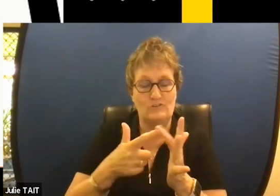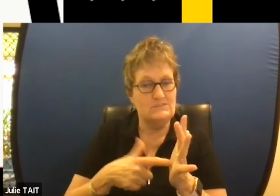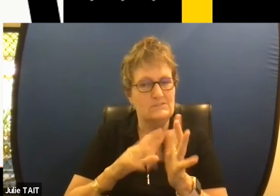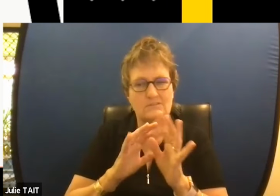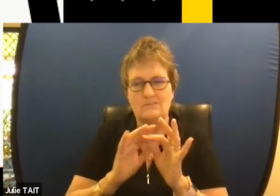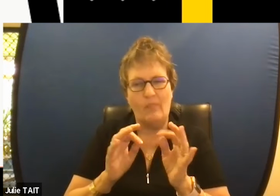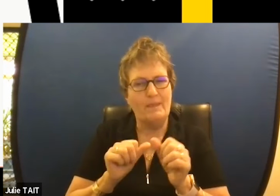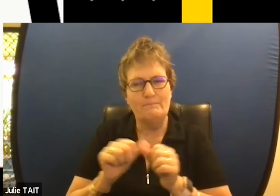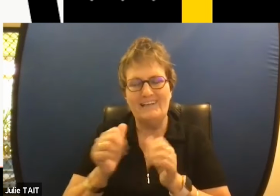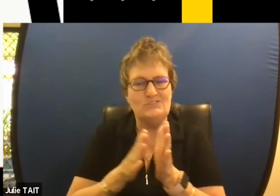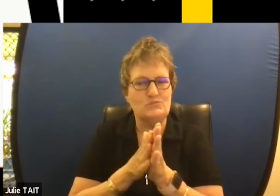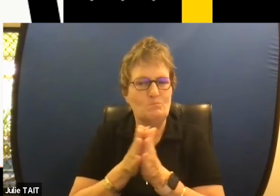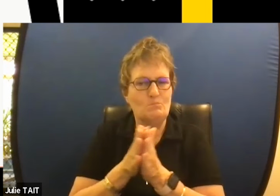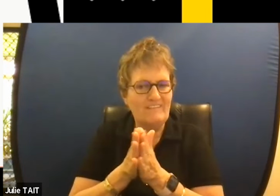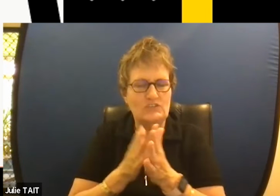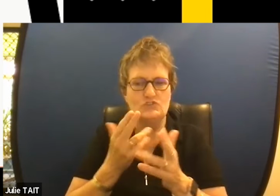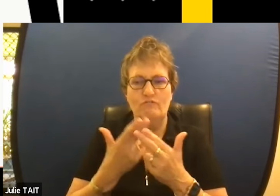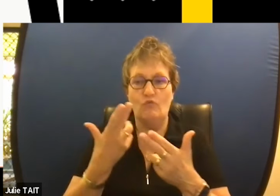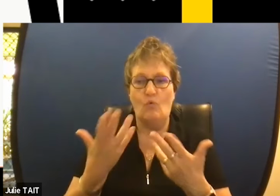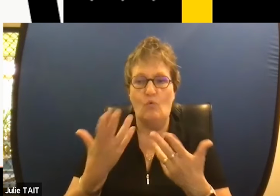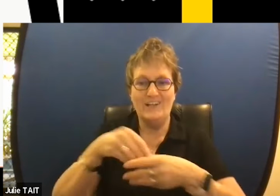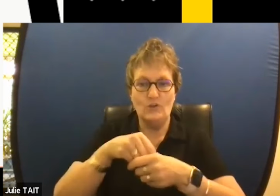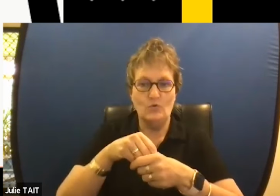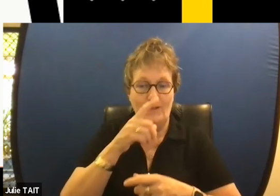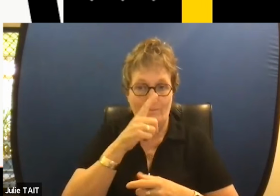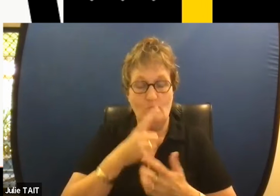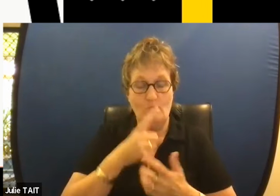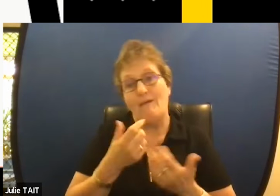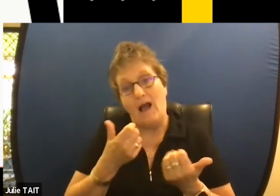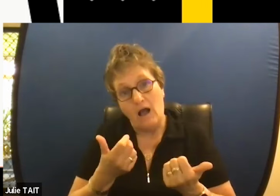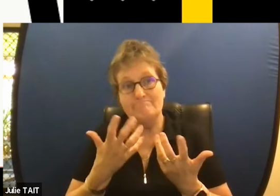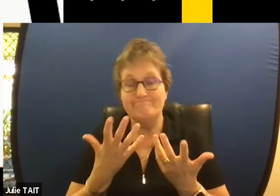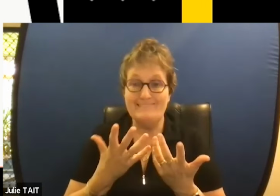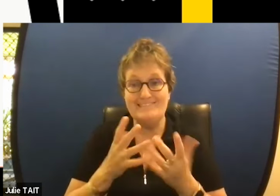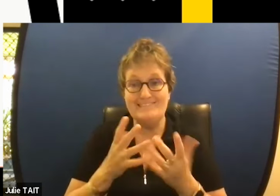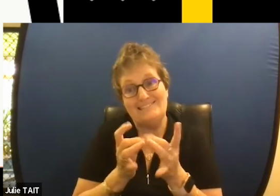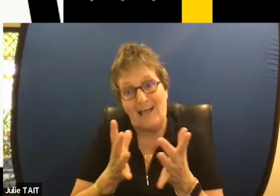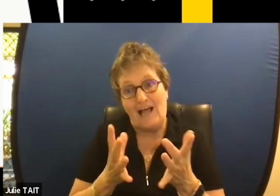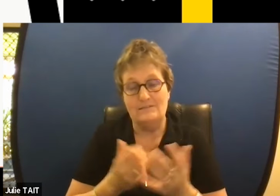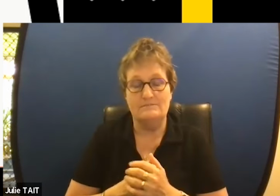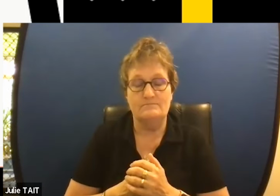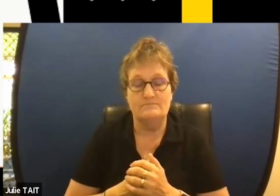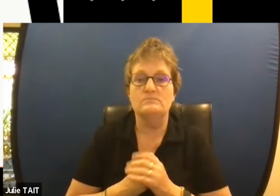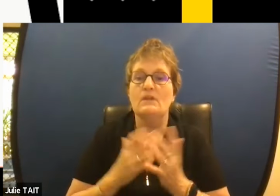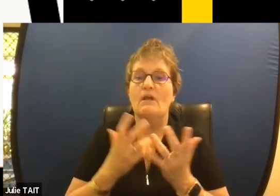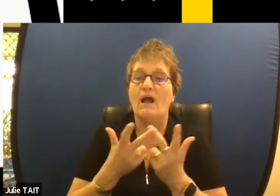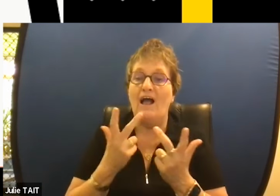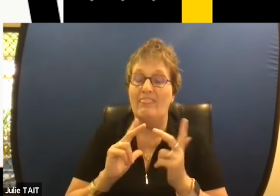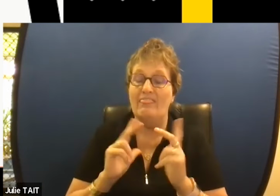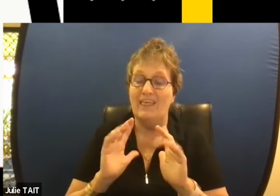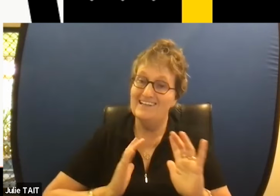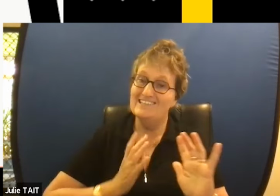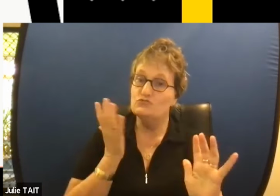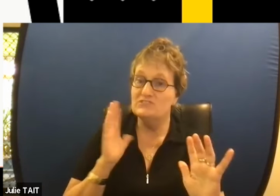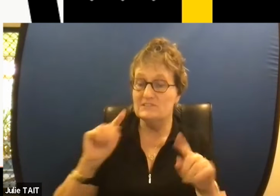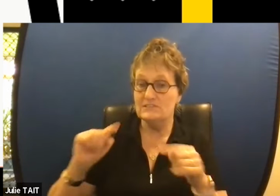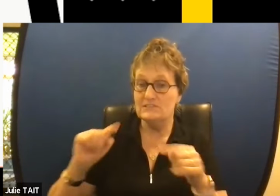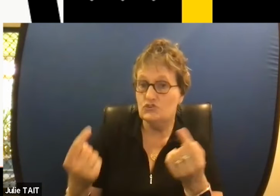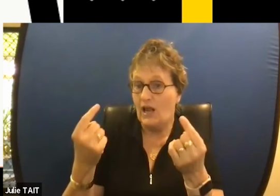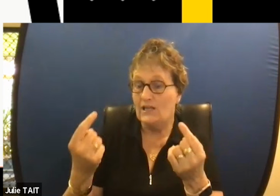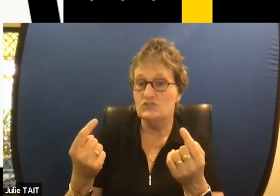including people, but it's better than, it's a starting point. And the other interesting challenge is the impact of